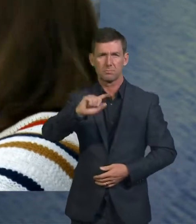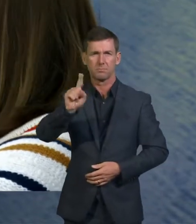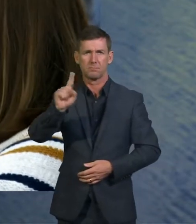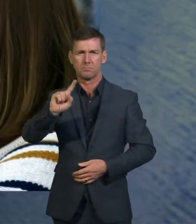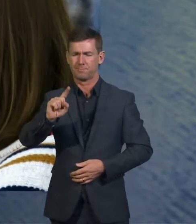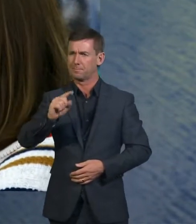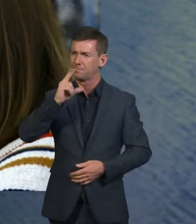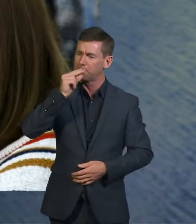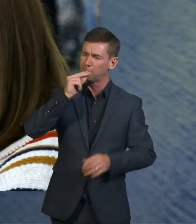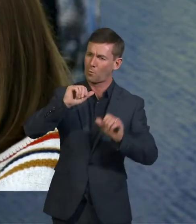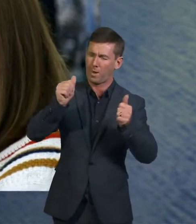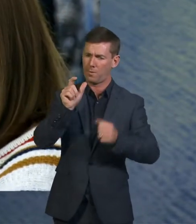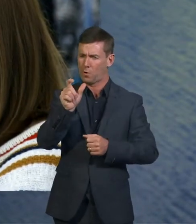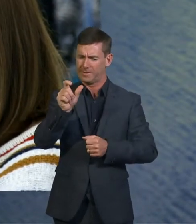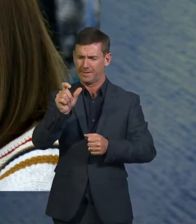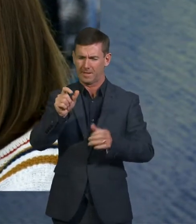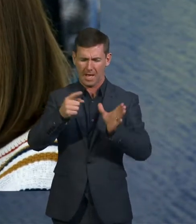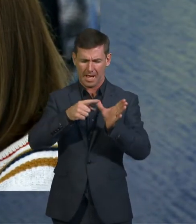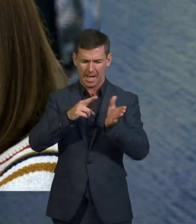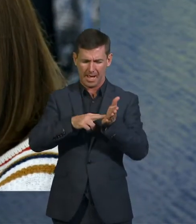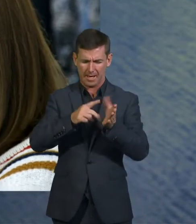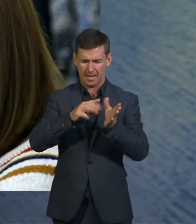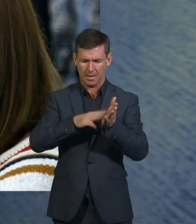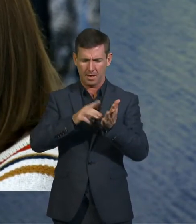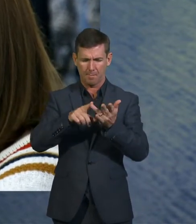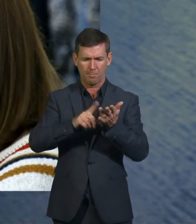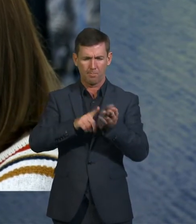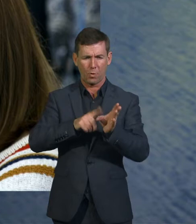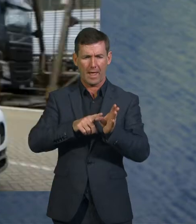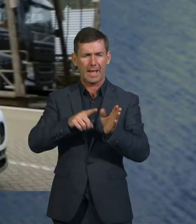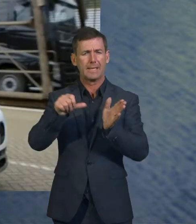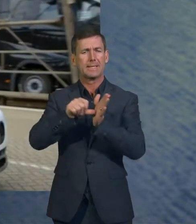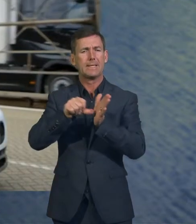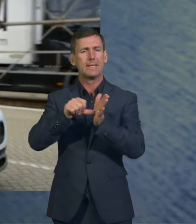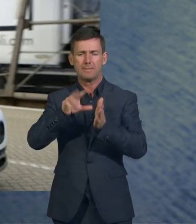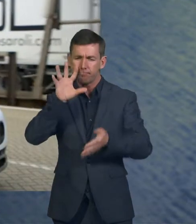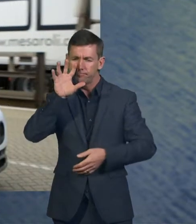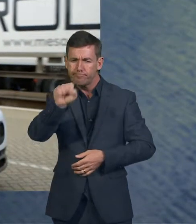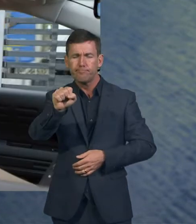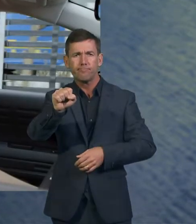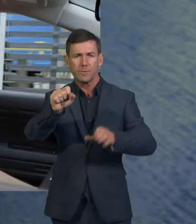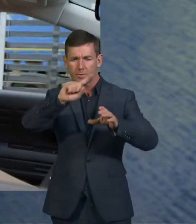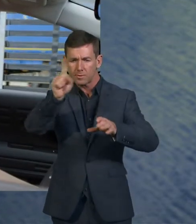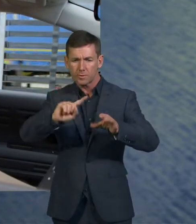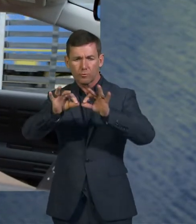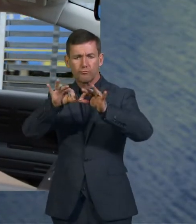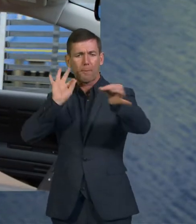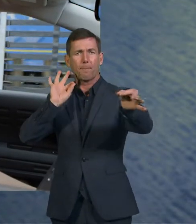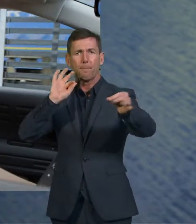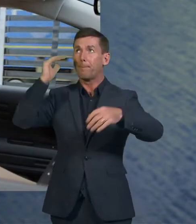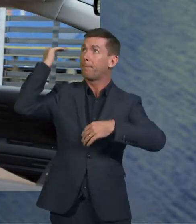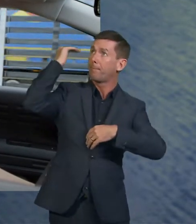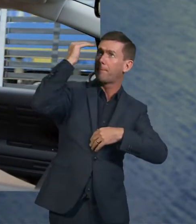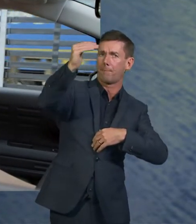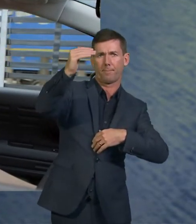anomaly. So his orange button's on his radio, so they will stop the train. OK, are you dealing with that recirc? Yeah, and the